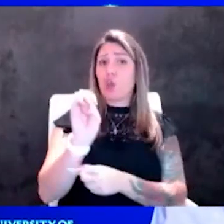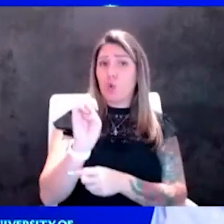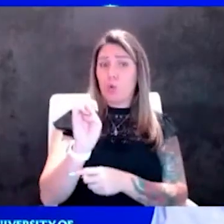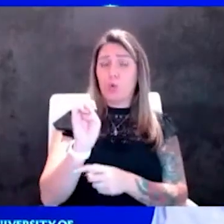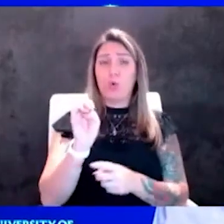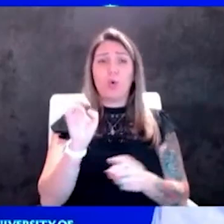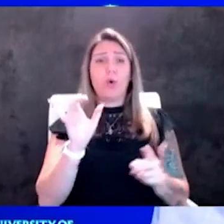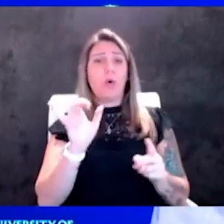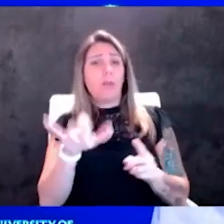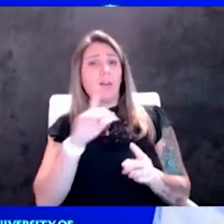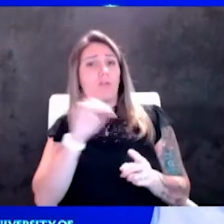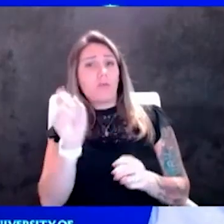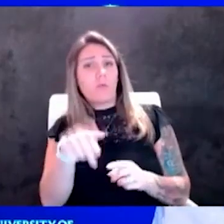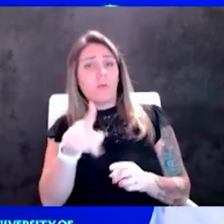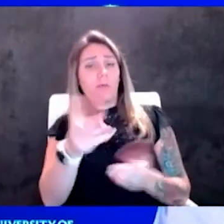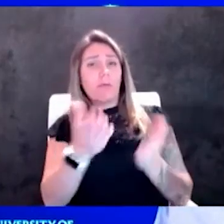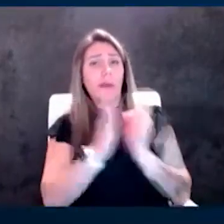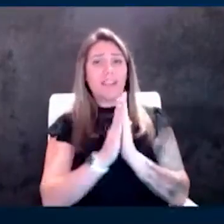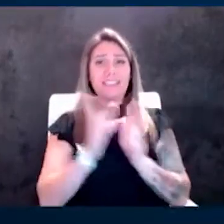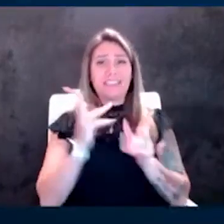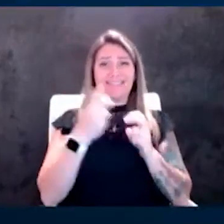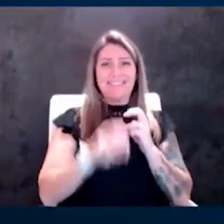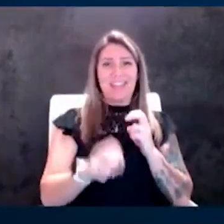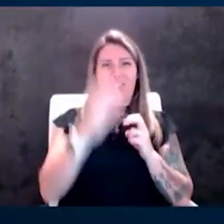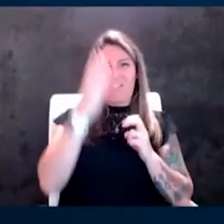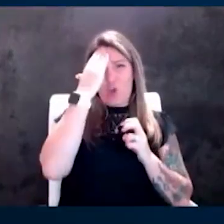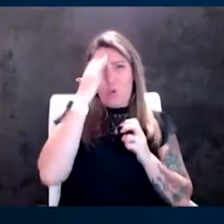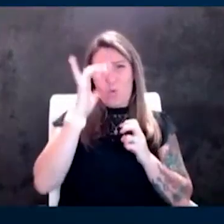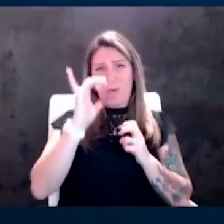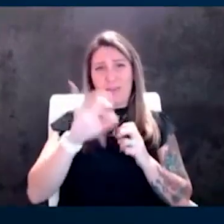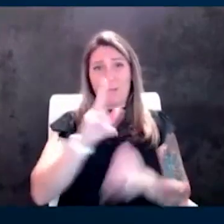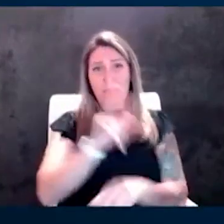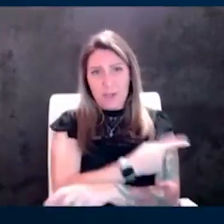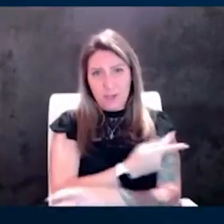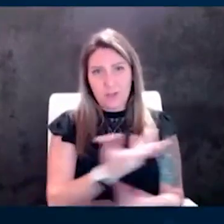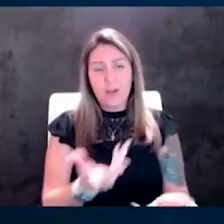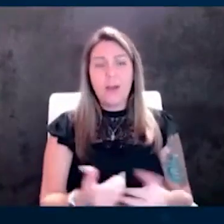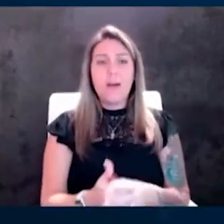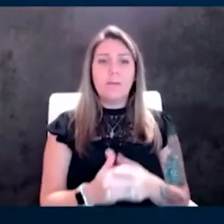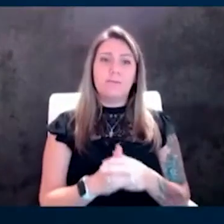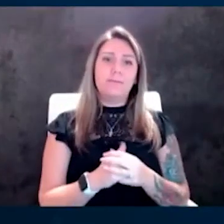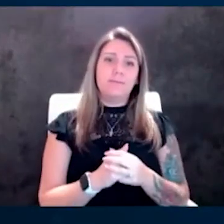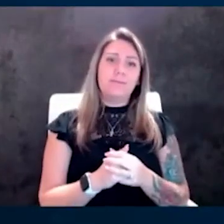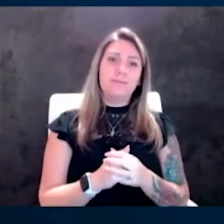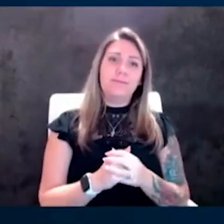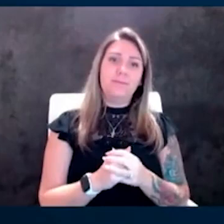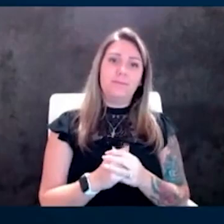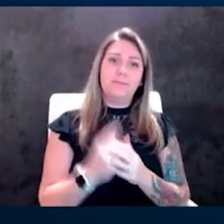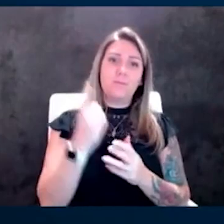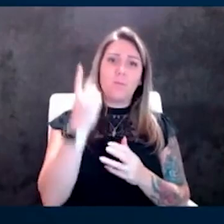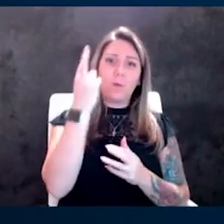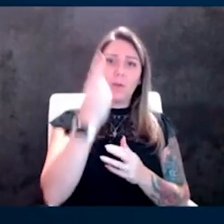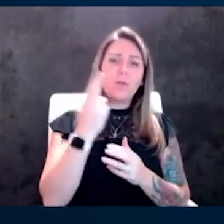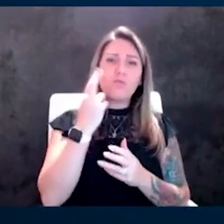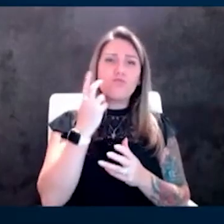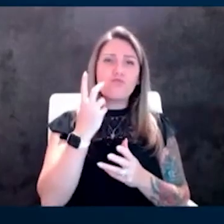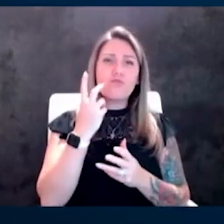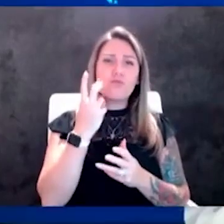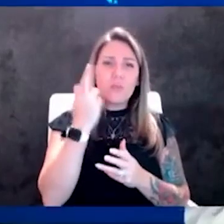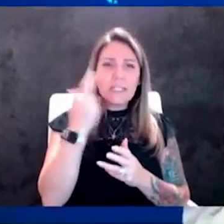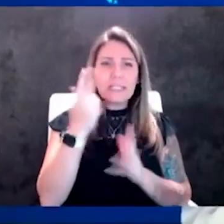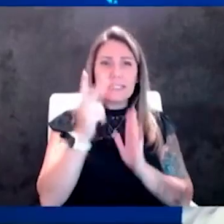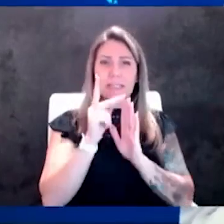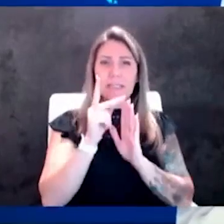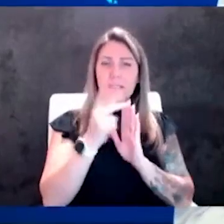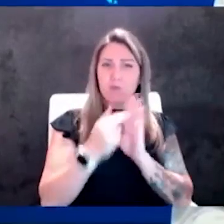you asked, Alexis, it's very difficult without knowing that patient. And just to say, I think one of the rules of thumb, one of the principles has been, the harder it